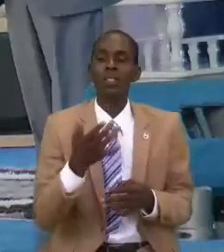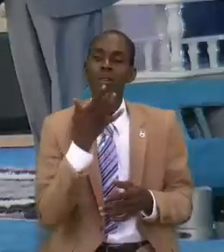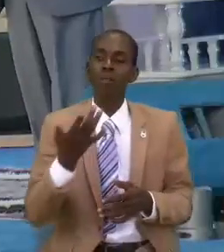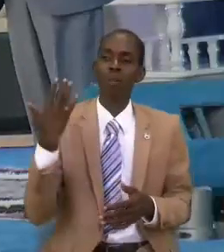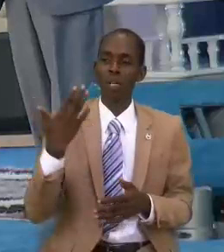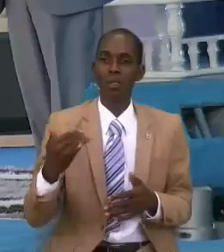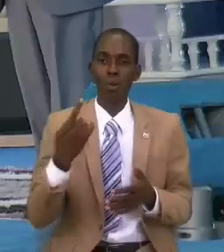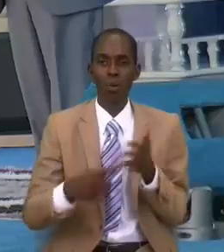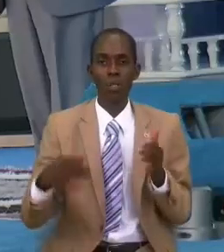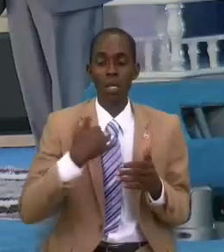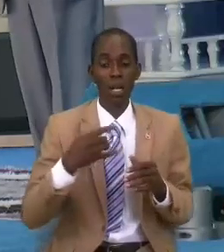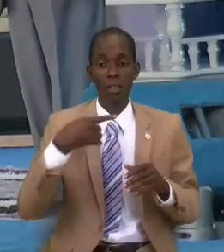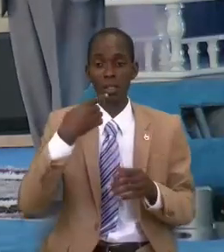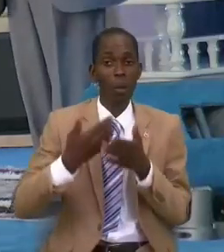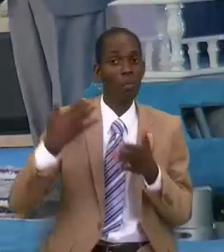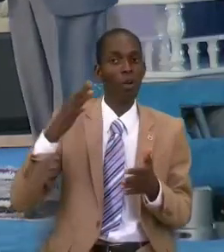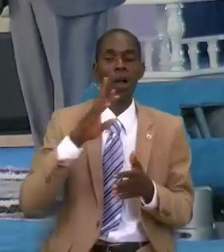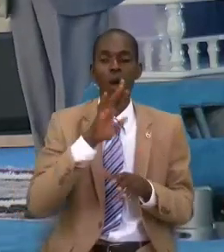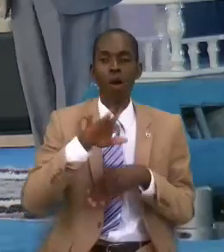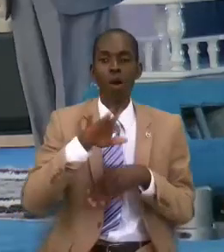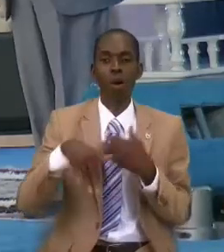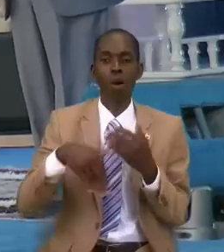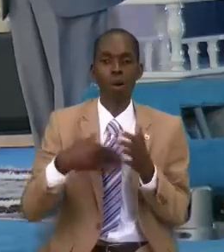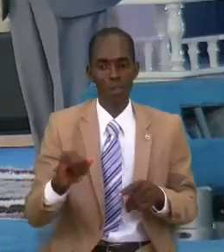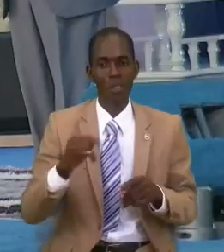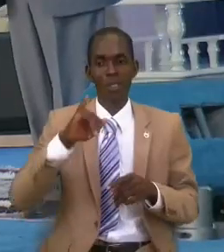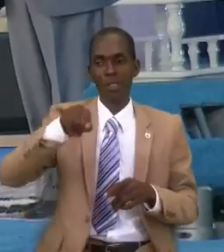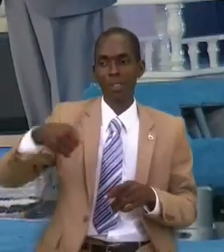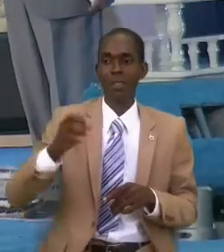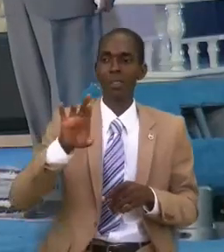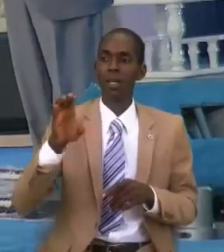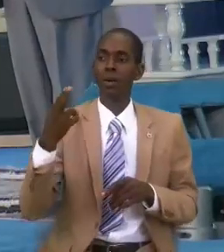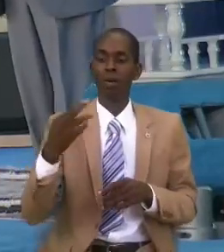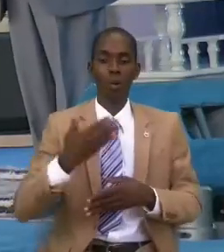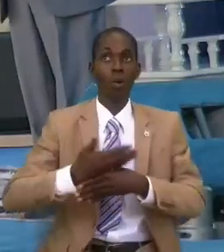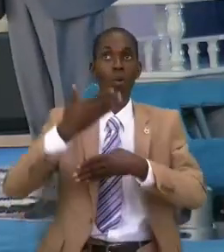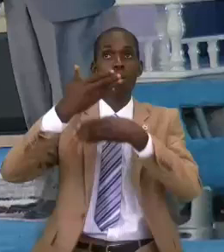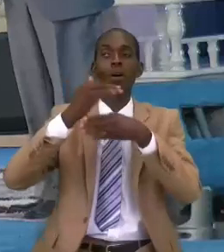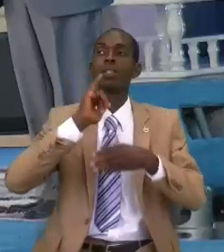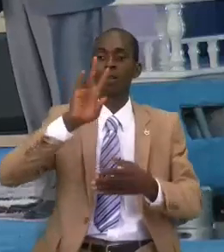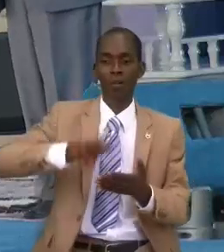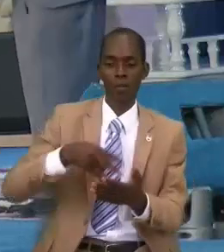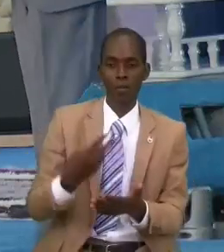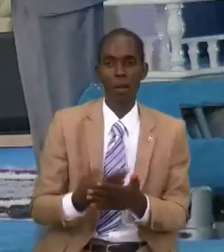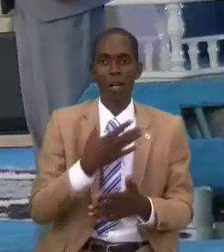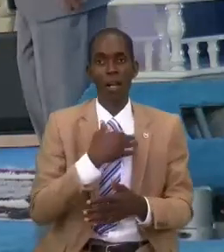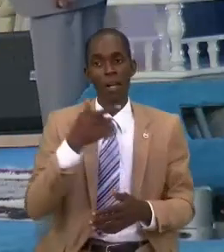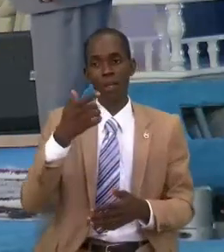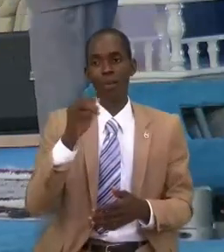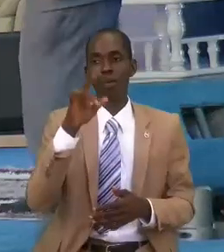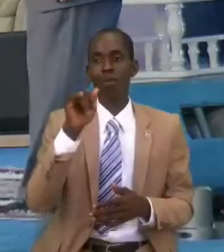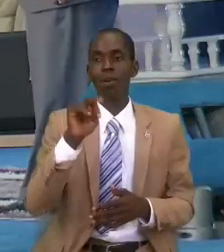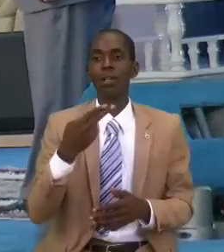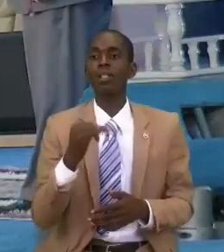wall is come down already. And Goliath is destroyed already. And Sennacherib and his enemy, they were destroyed already.